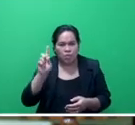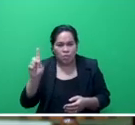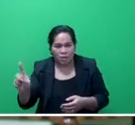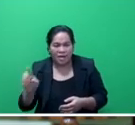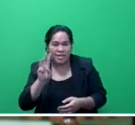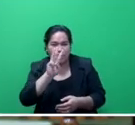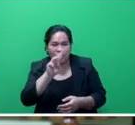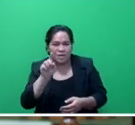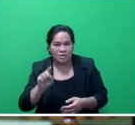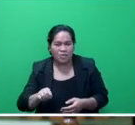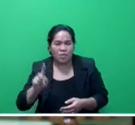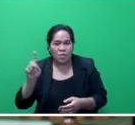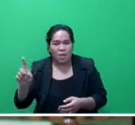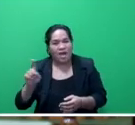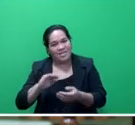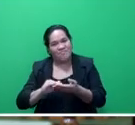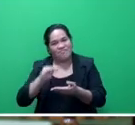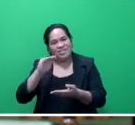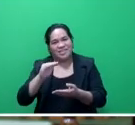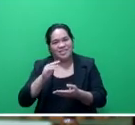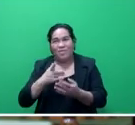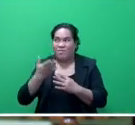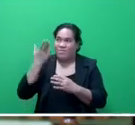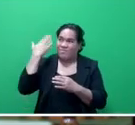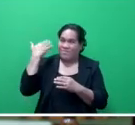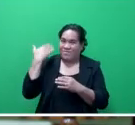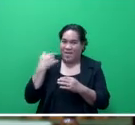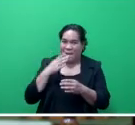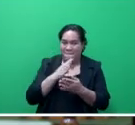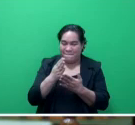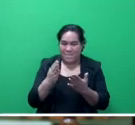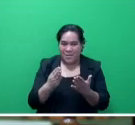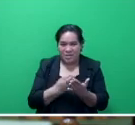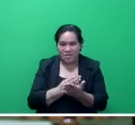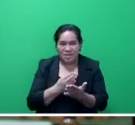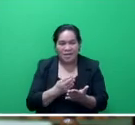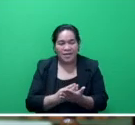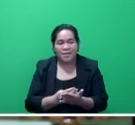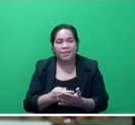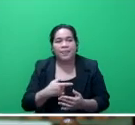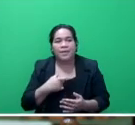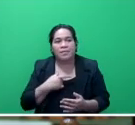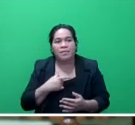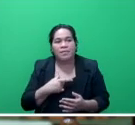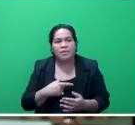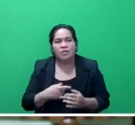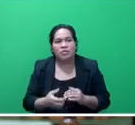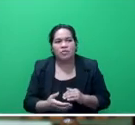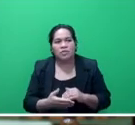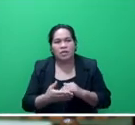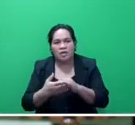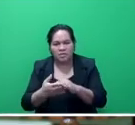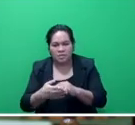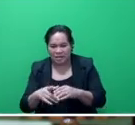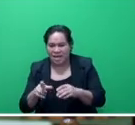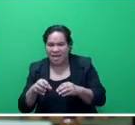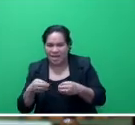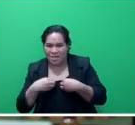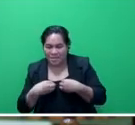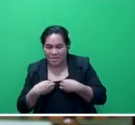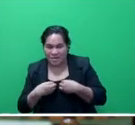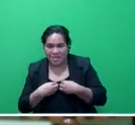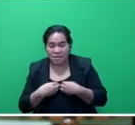budget. This allowed for a higher amount of tax deductibility in relation to interest allowed for foreign controlled Fijian companies.